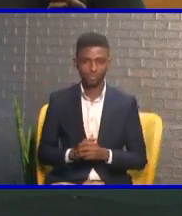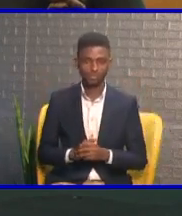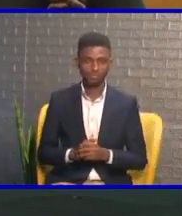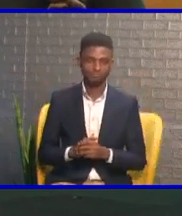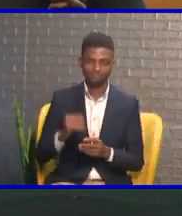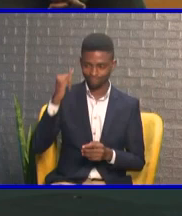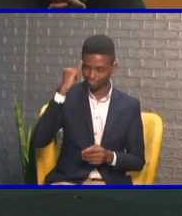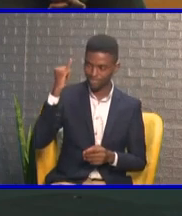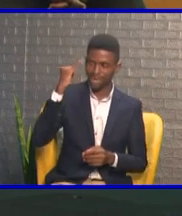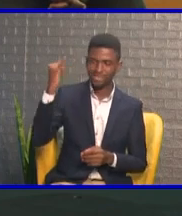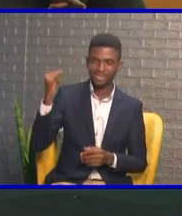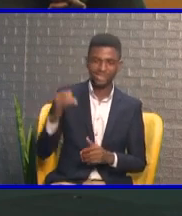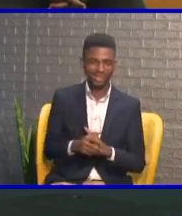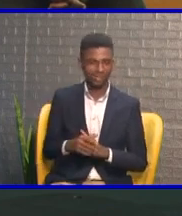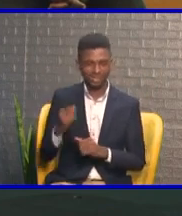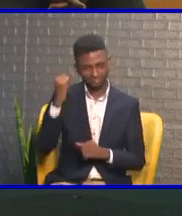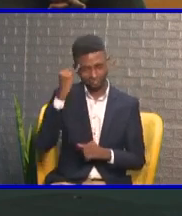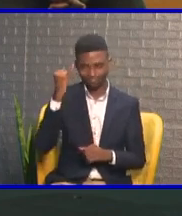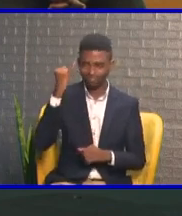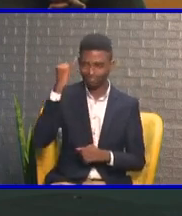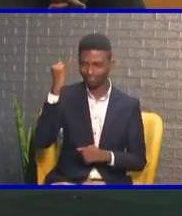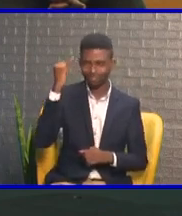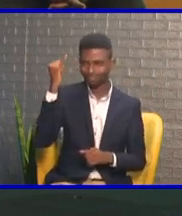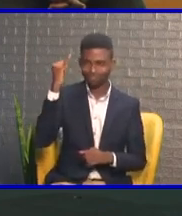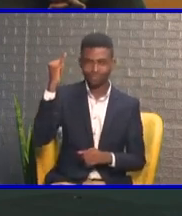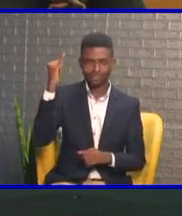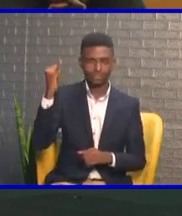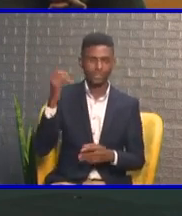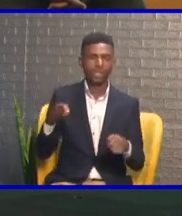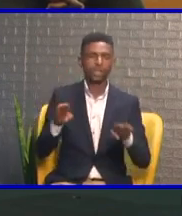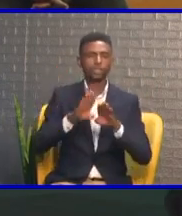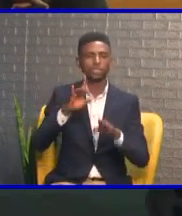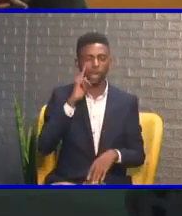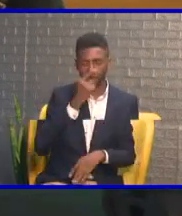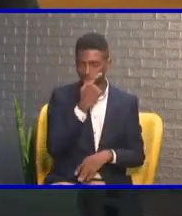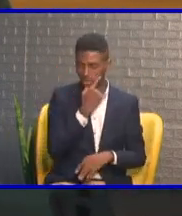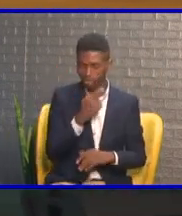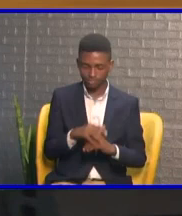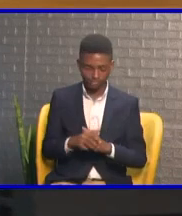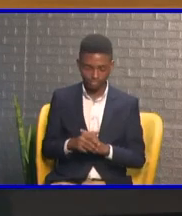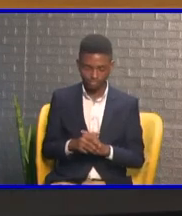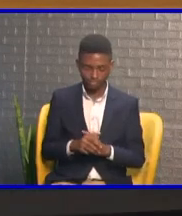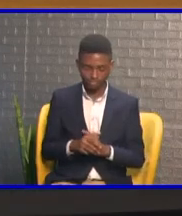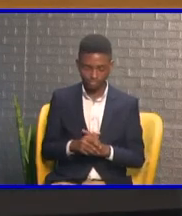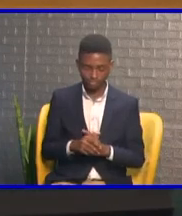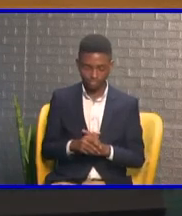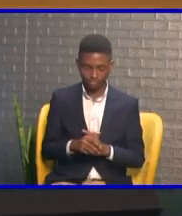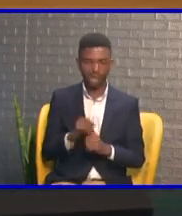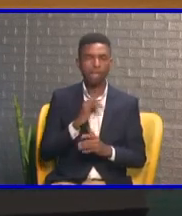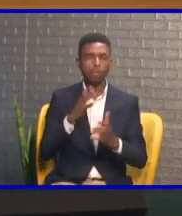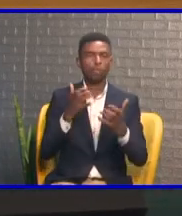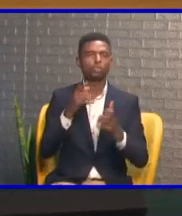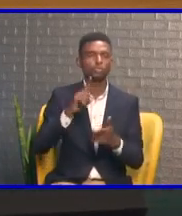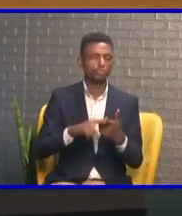Imagine, imagine, imagine. Close your eyes for a moment. Close your eyes. I want you to